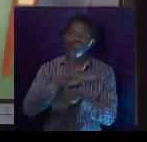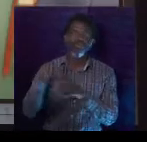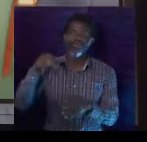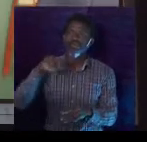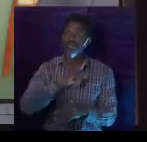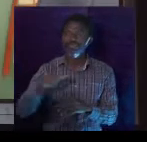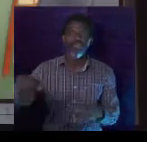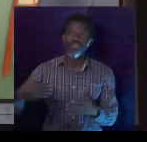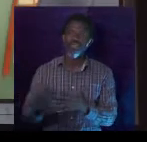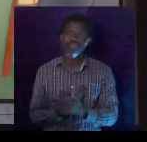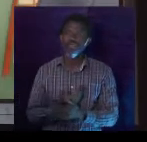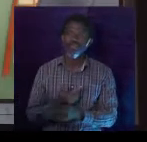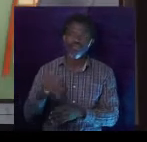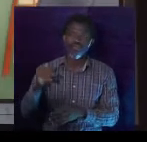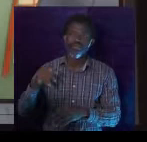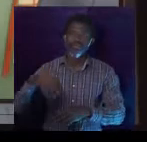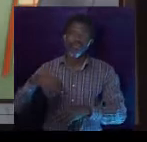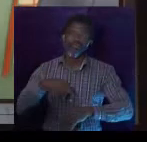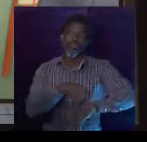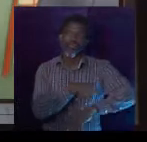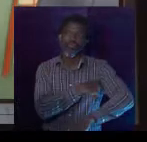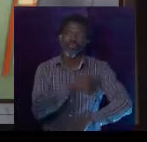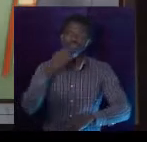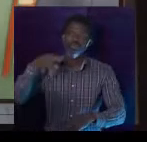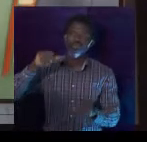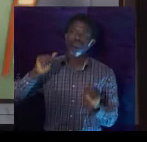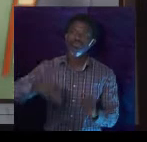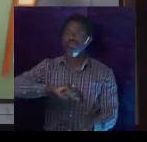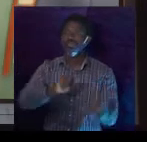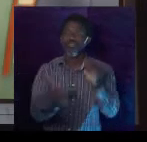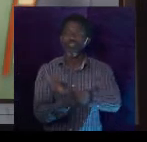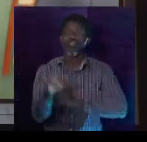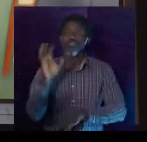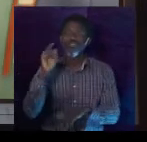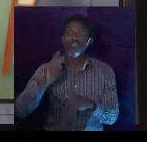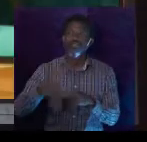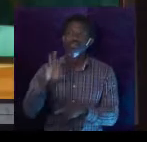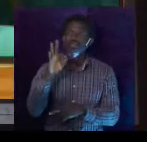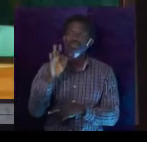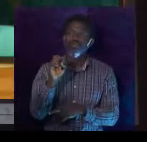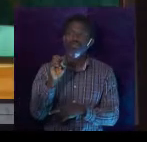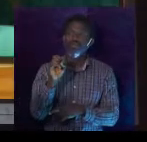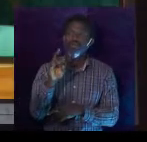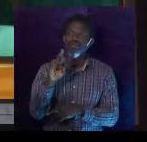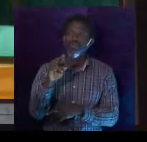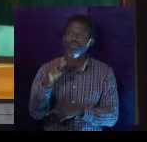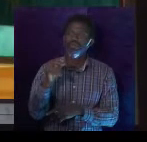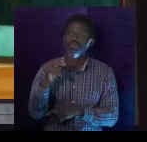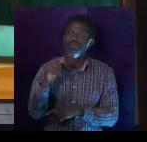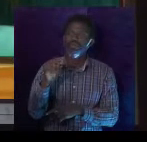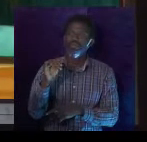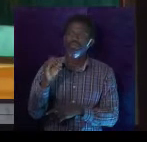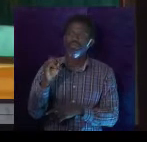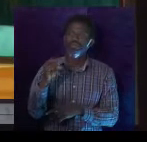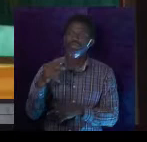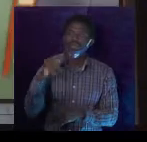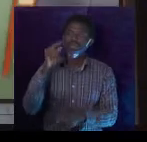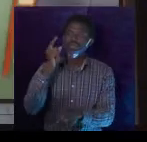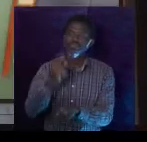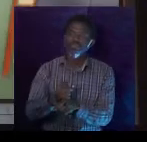Oh, well, you do not need a new thermometer. You can convert that of the Celsius to Fahrenheit. Really, but how do I do